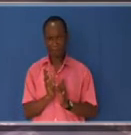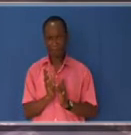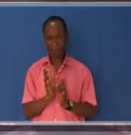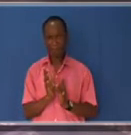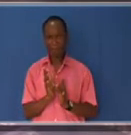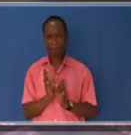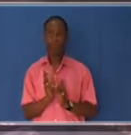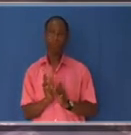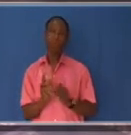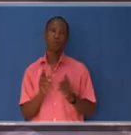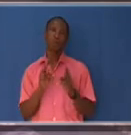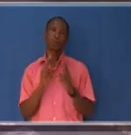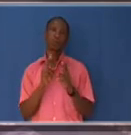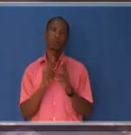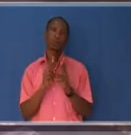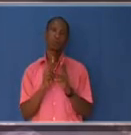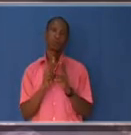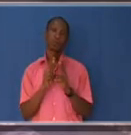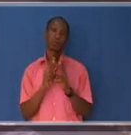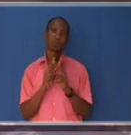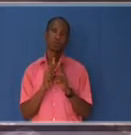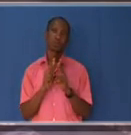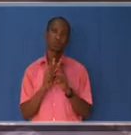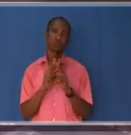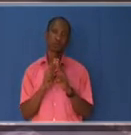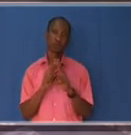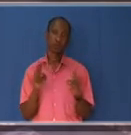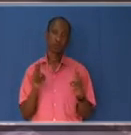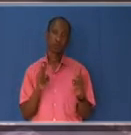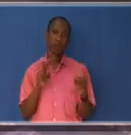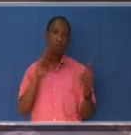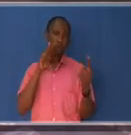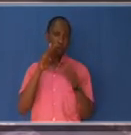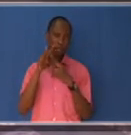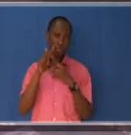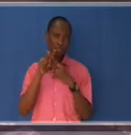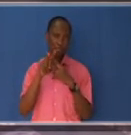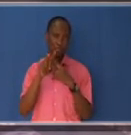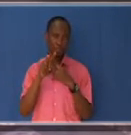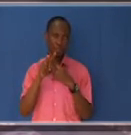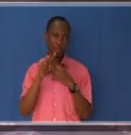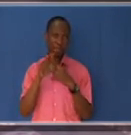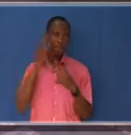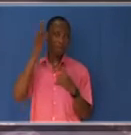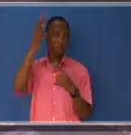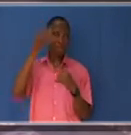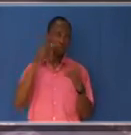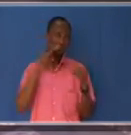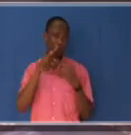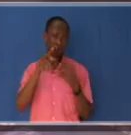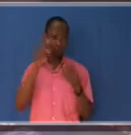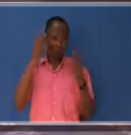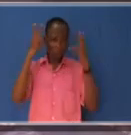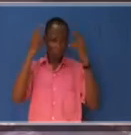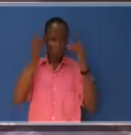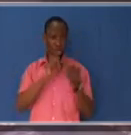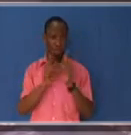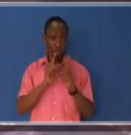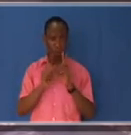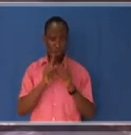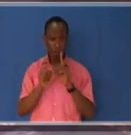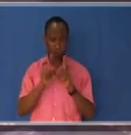edifo bebre ebesin ko emira Moses yankopon ma ne twro sa asem no Isaiah by Jeremiah